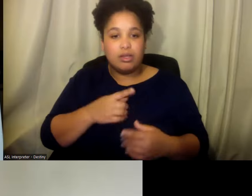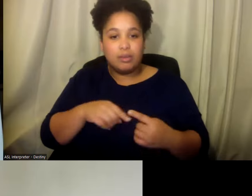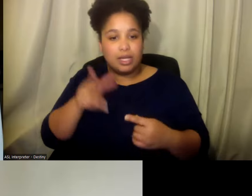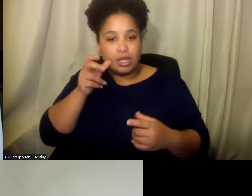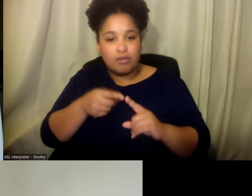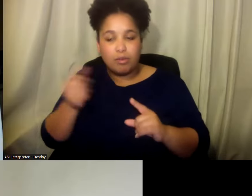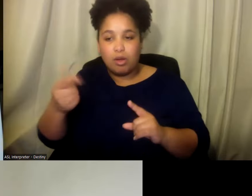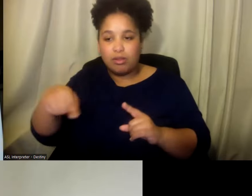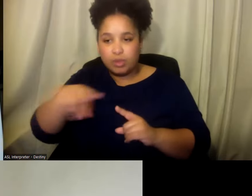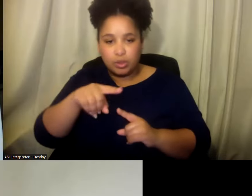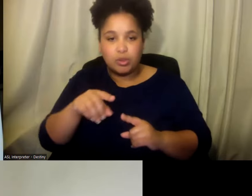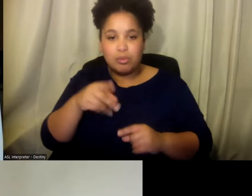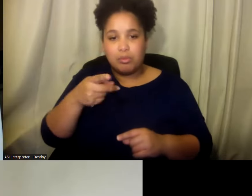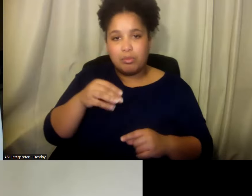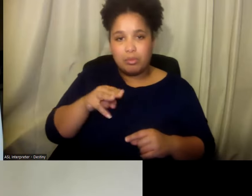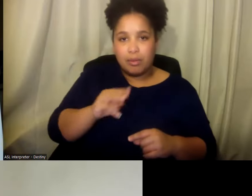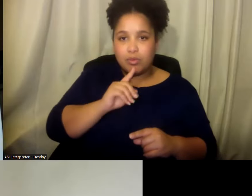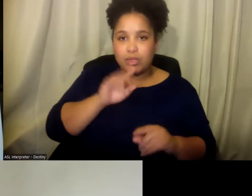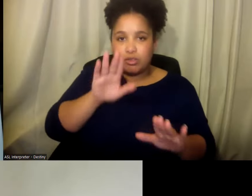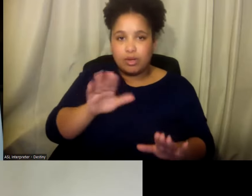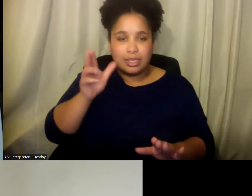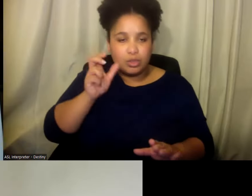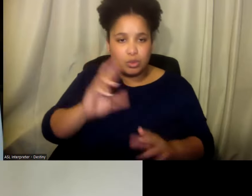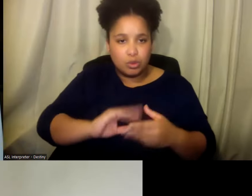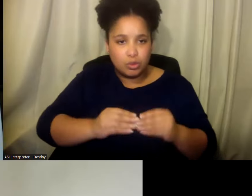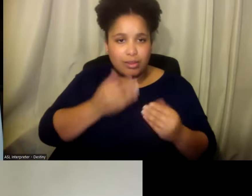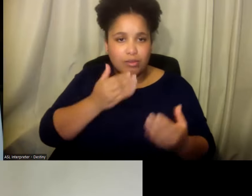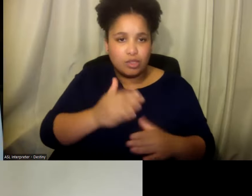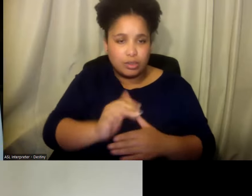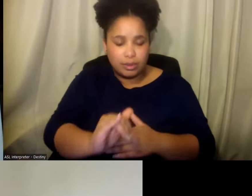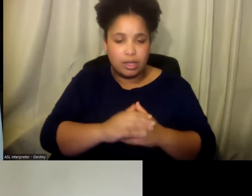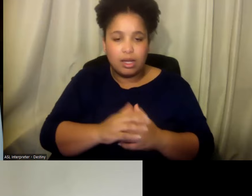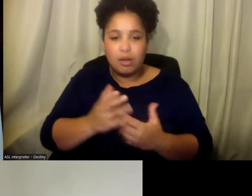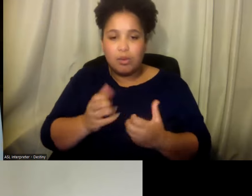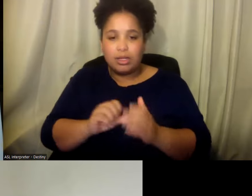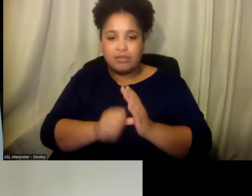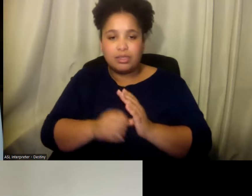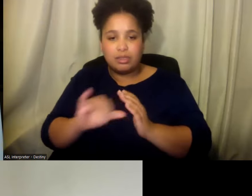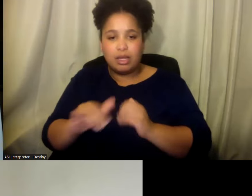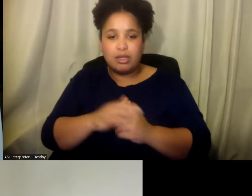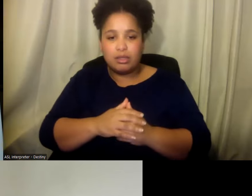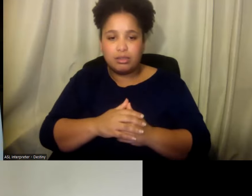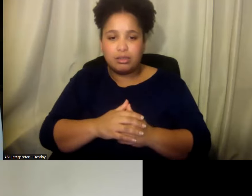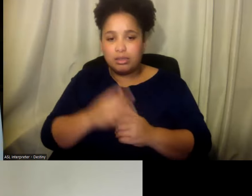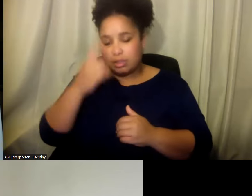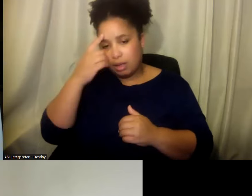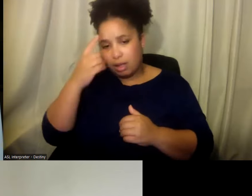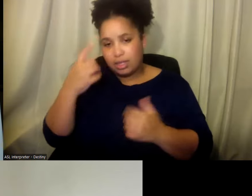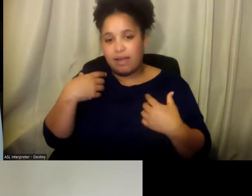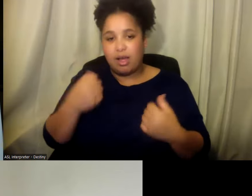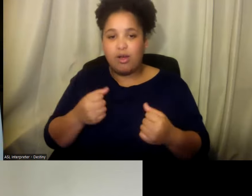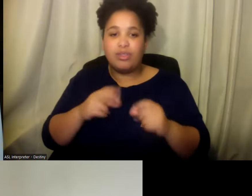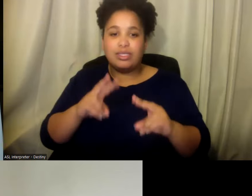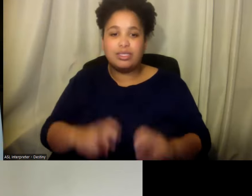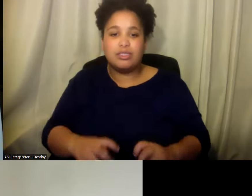from all of you. And Pam, it was really great to hear your story. So thanks for sharing. I wanted to emphasize that the cognitive health assessment that Dementia